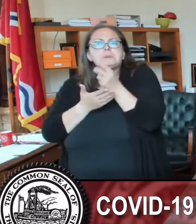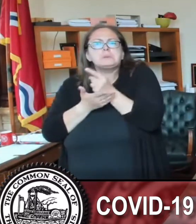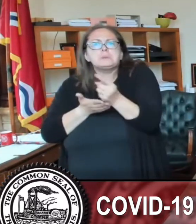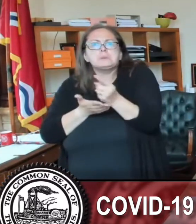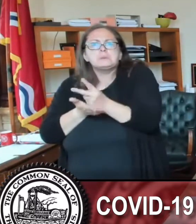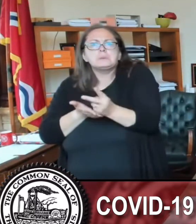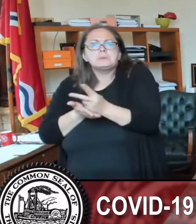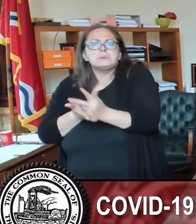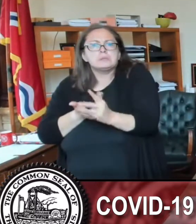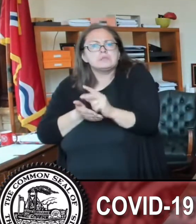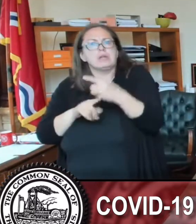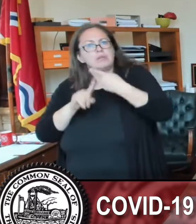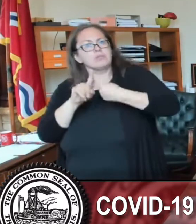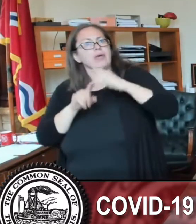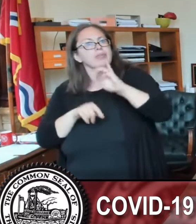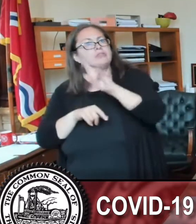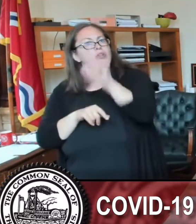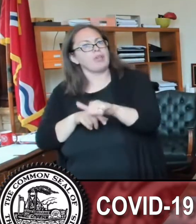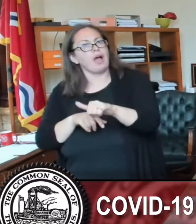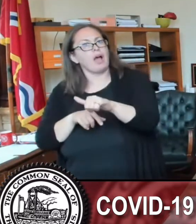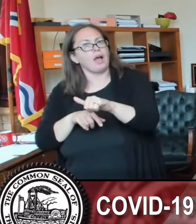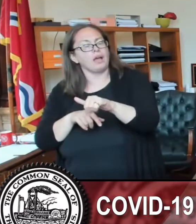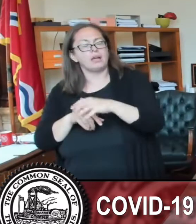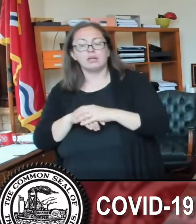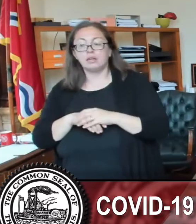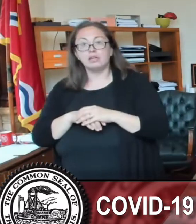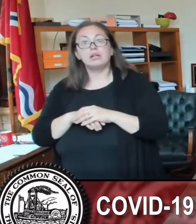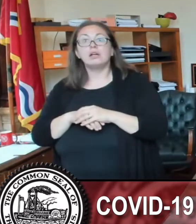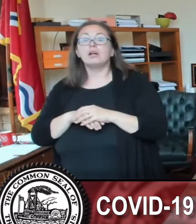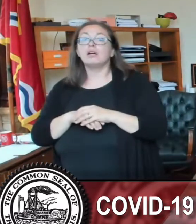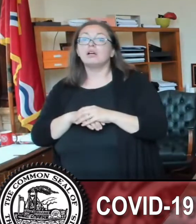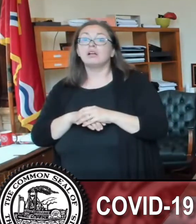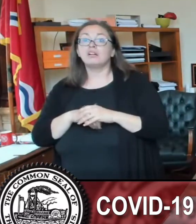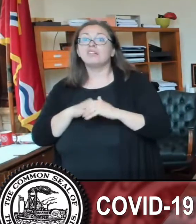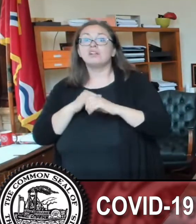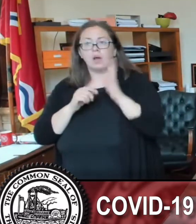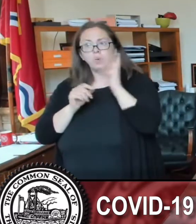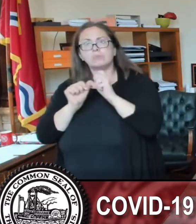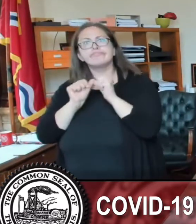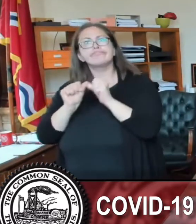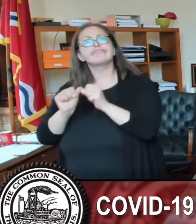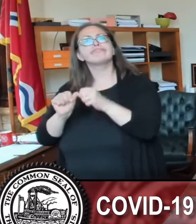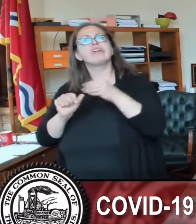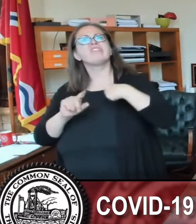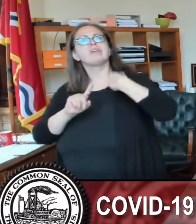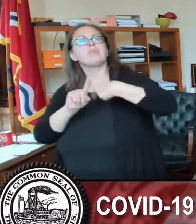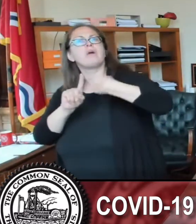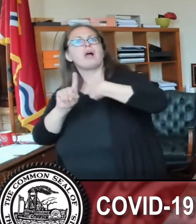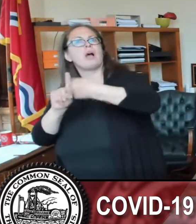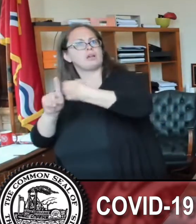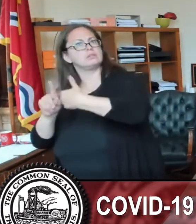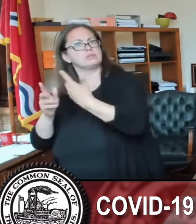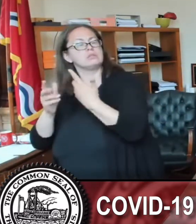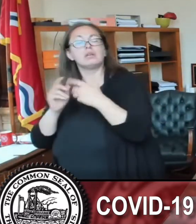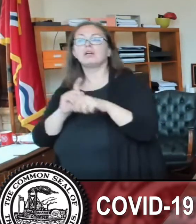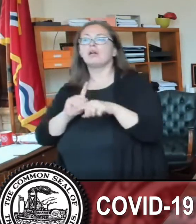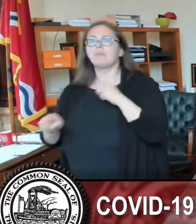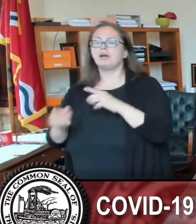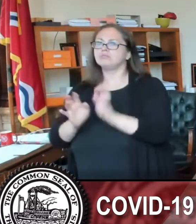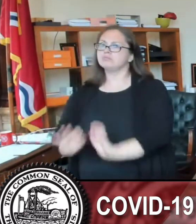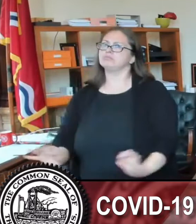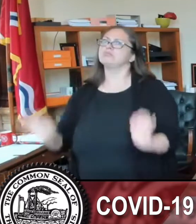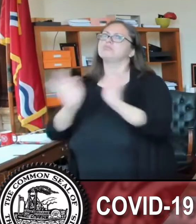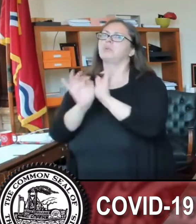here, and it'll take a few months. But I think it's something really, really important for our community, for us to be